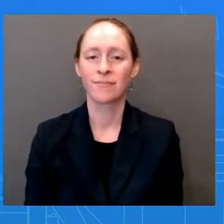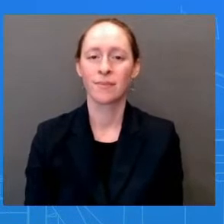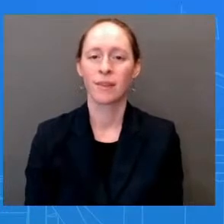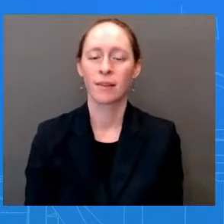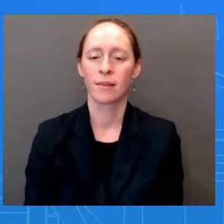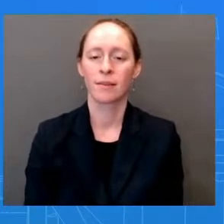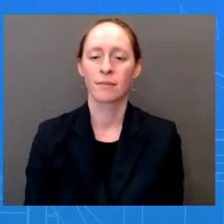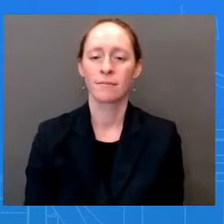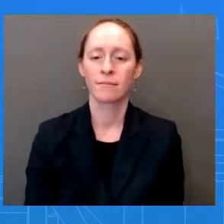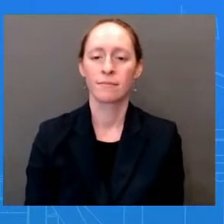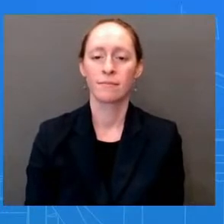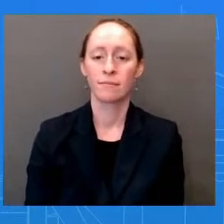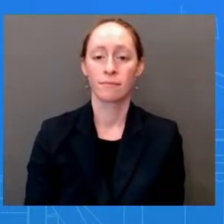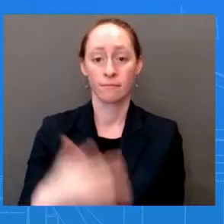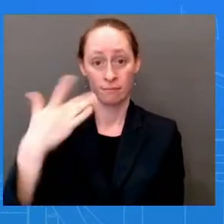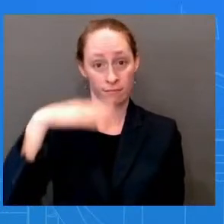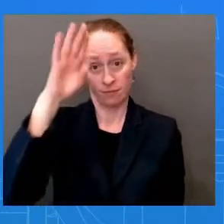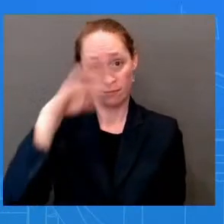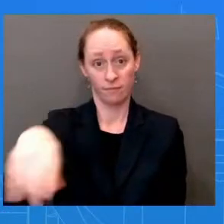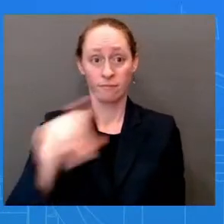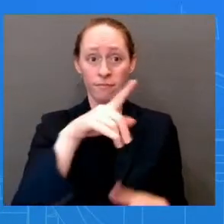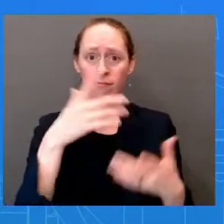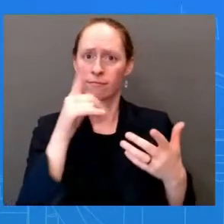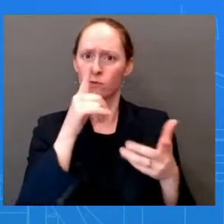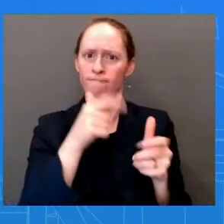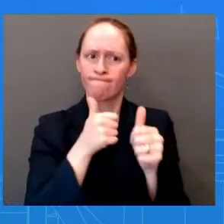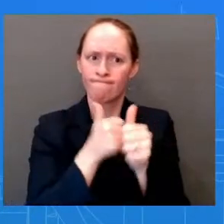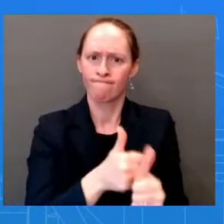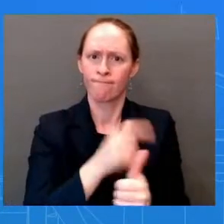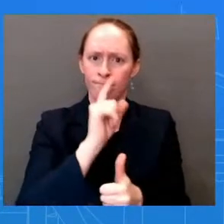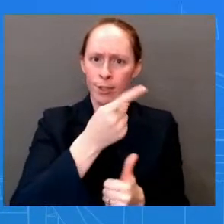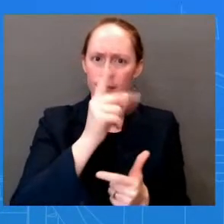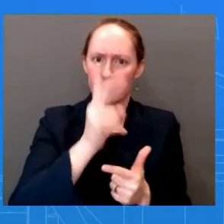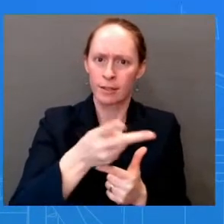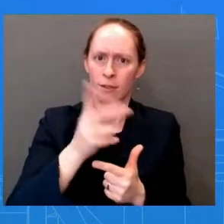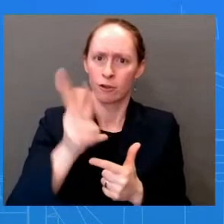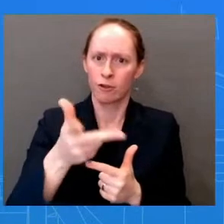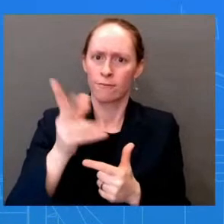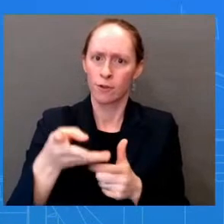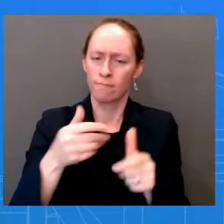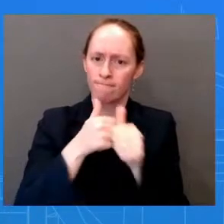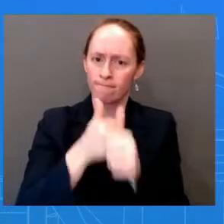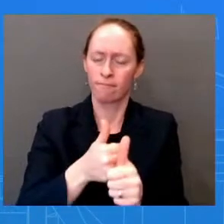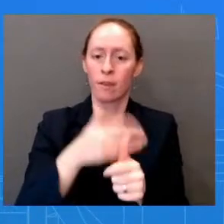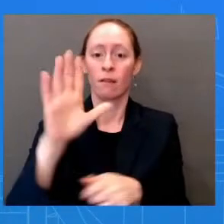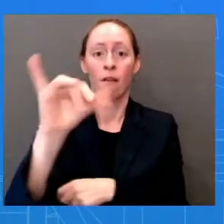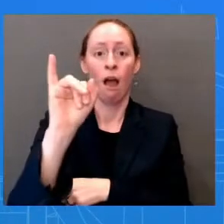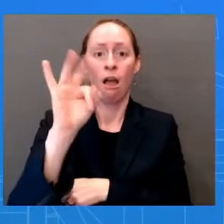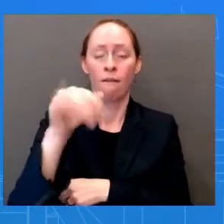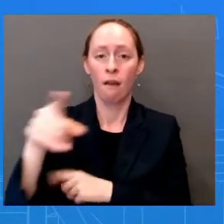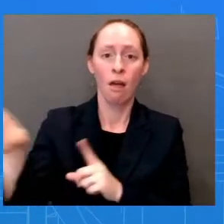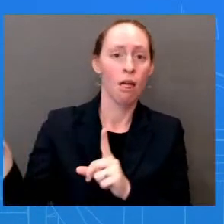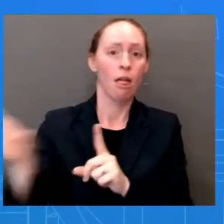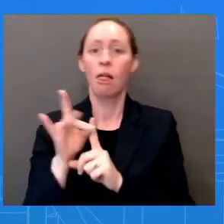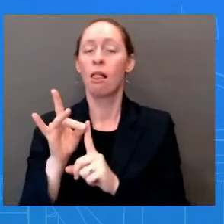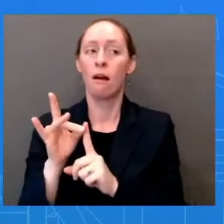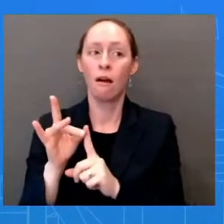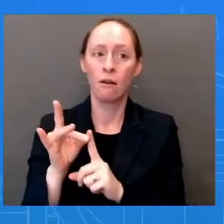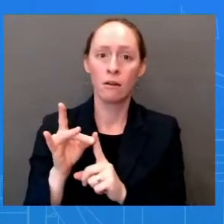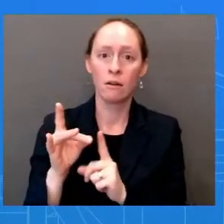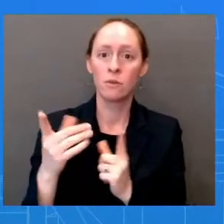and they get treated if they have a breakthrough infection, we can prevent essentially every COVID death in